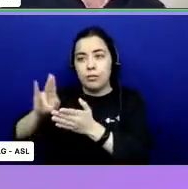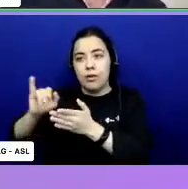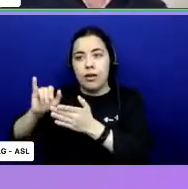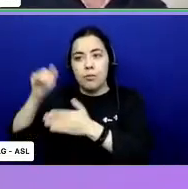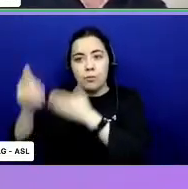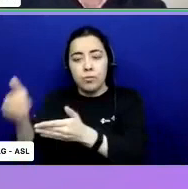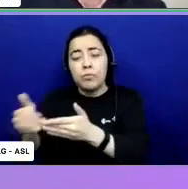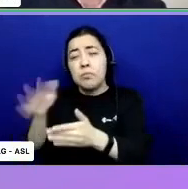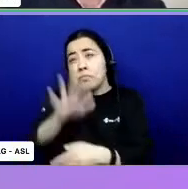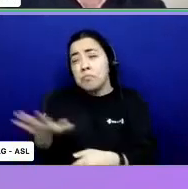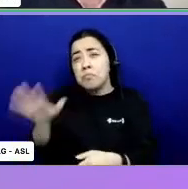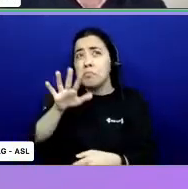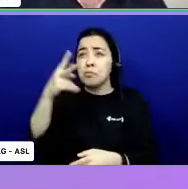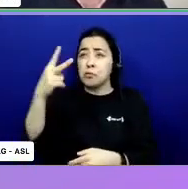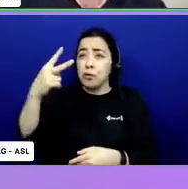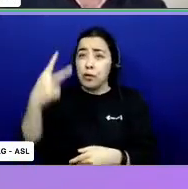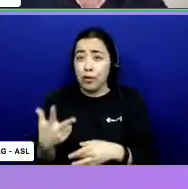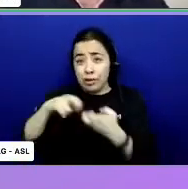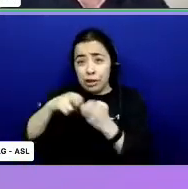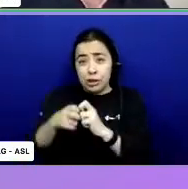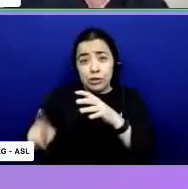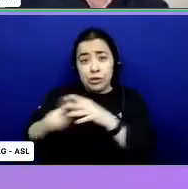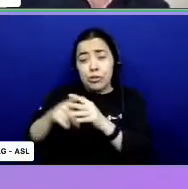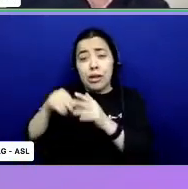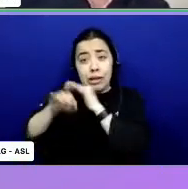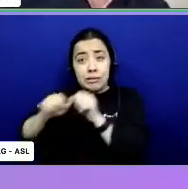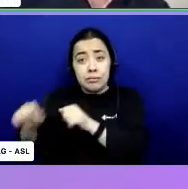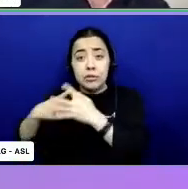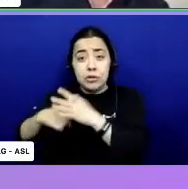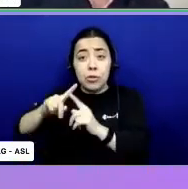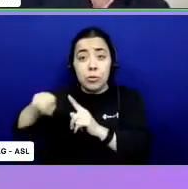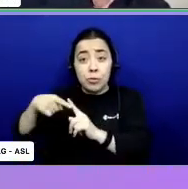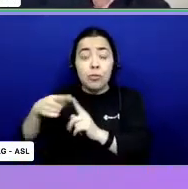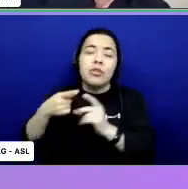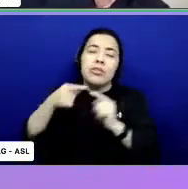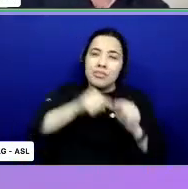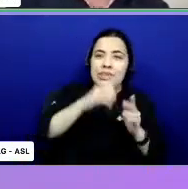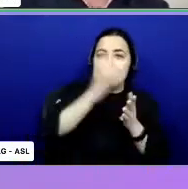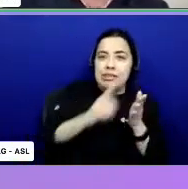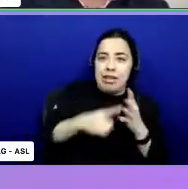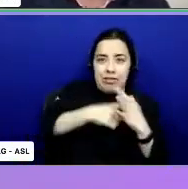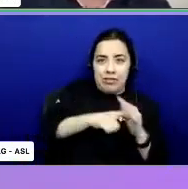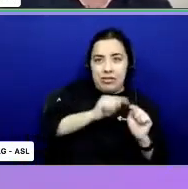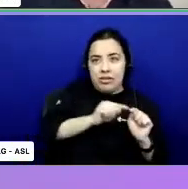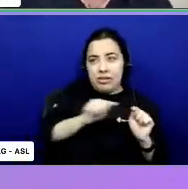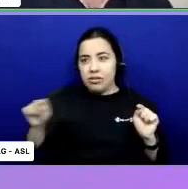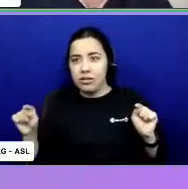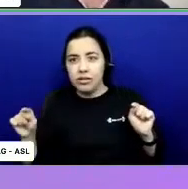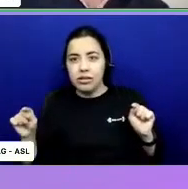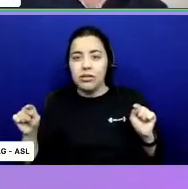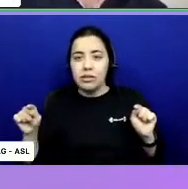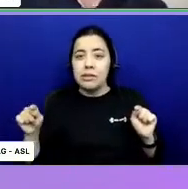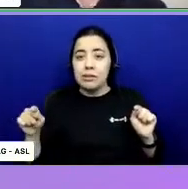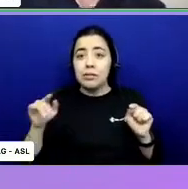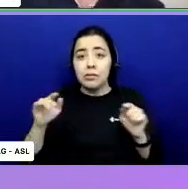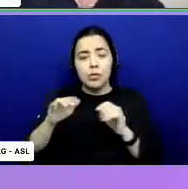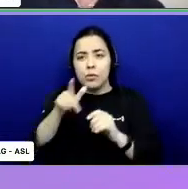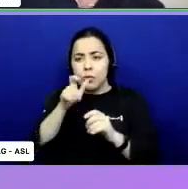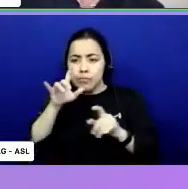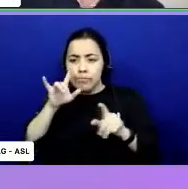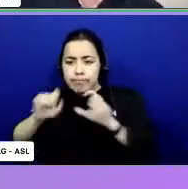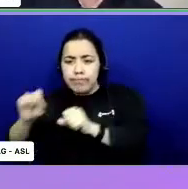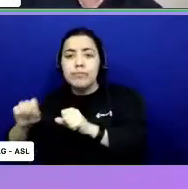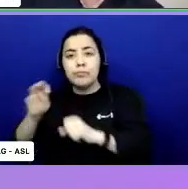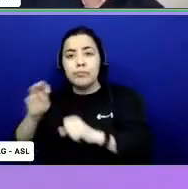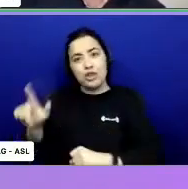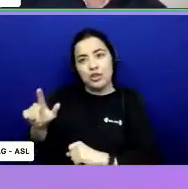user interface issues or accessibility issues start during the design process. And this is actually powered by our machine learning. So